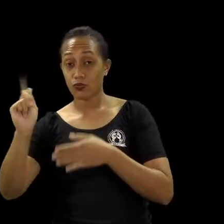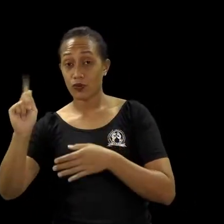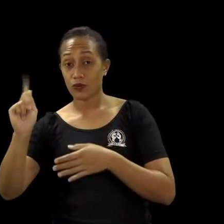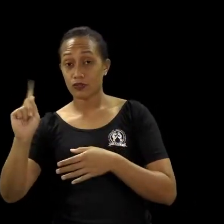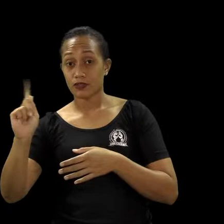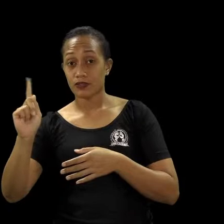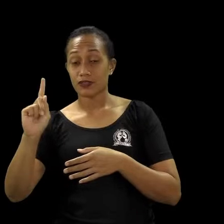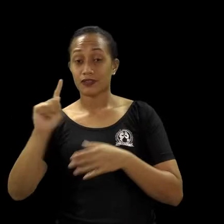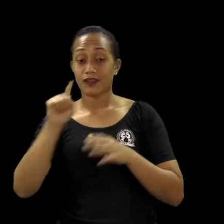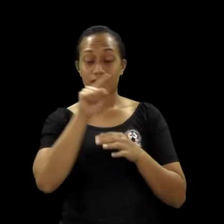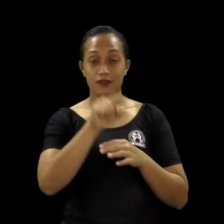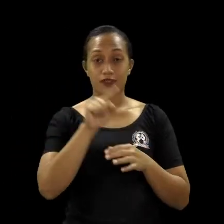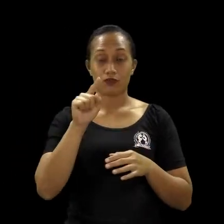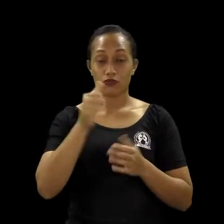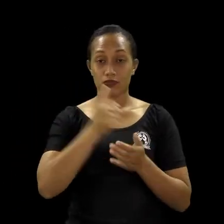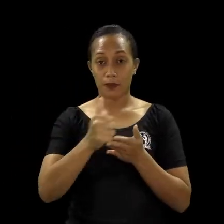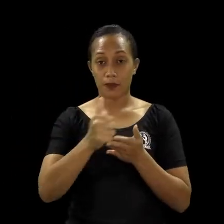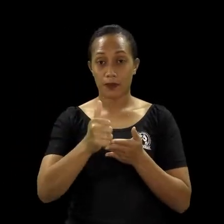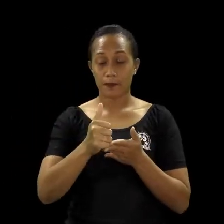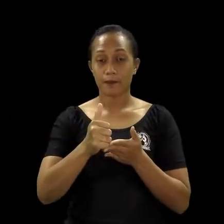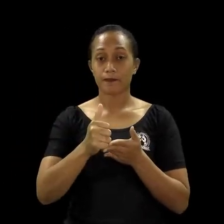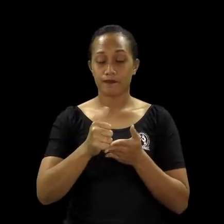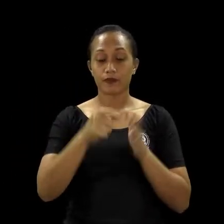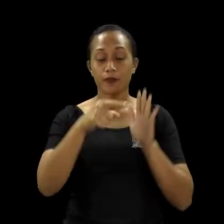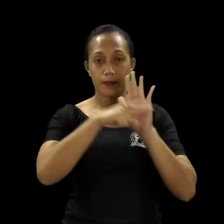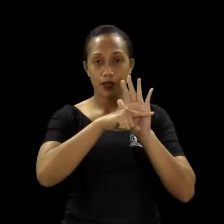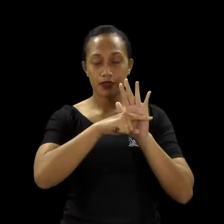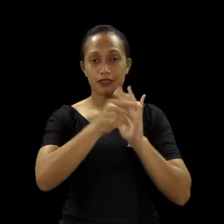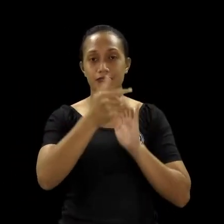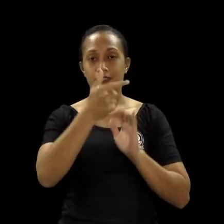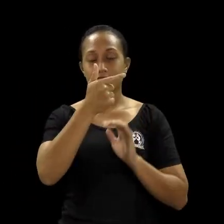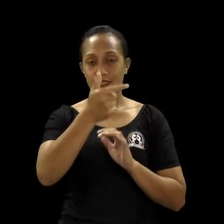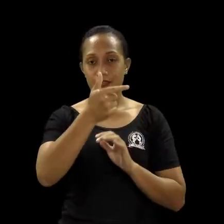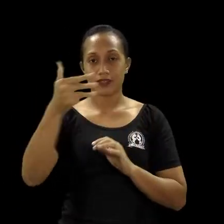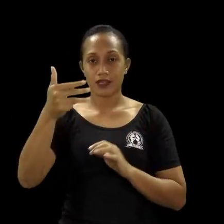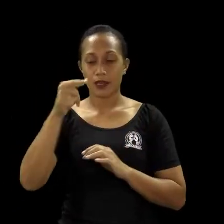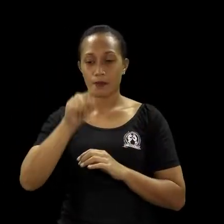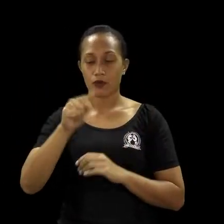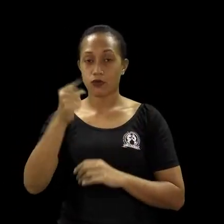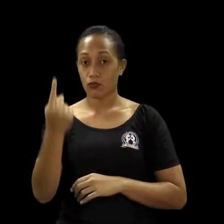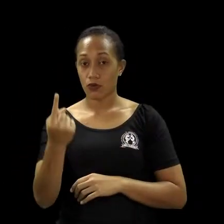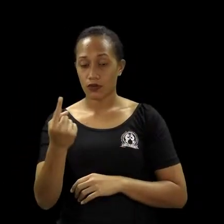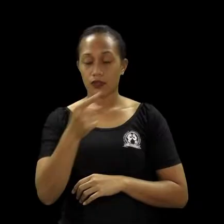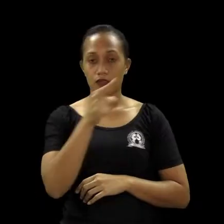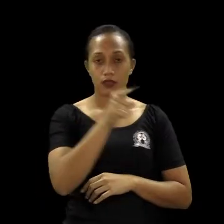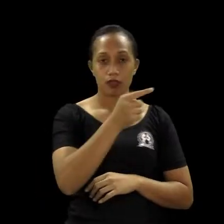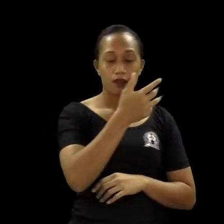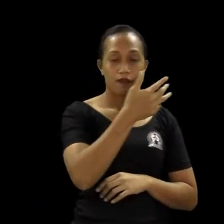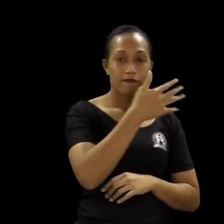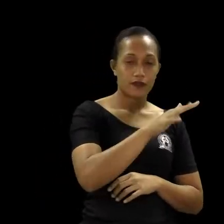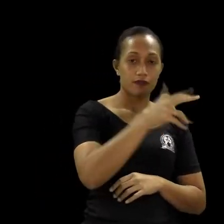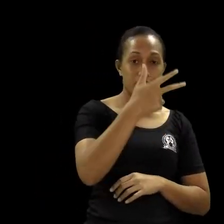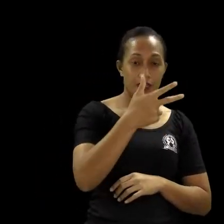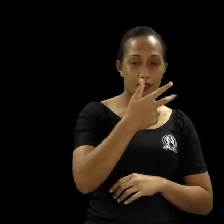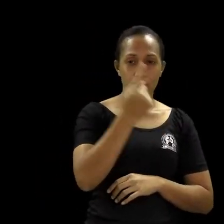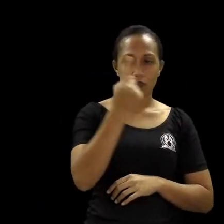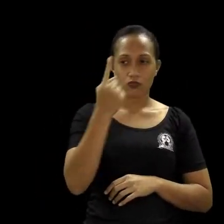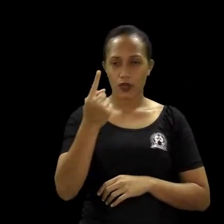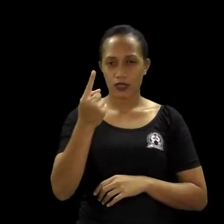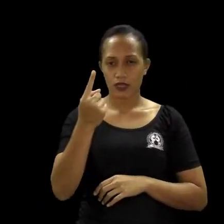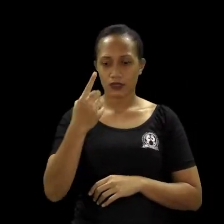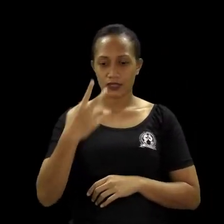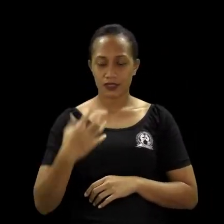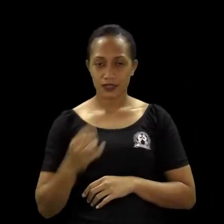a decimal, so we'll just write it again. So minus 79.1. And then 58 and 1/10.